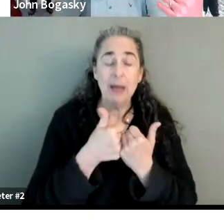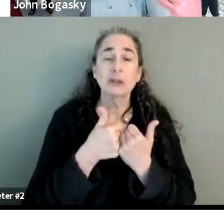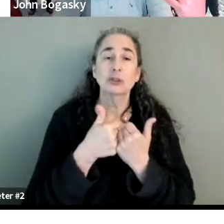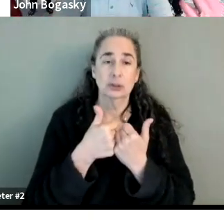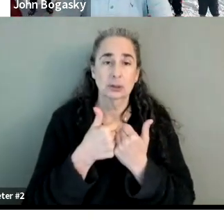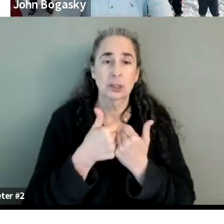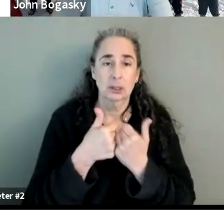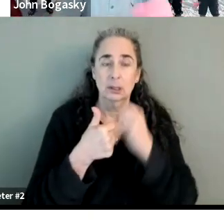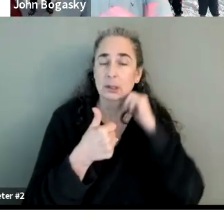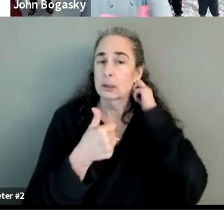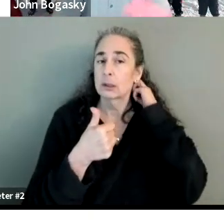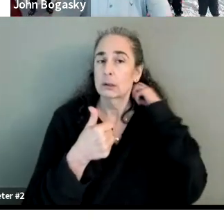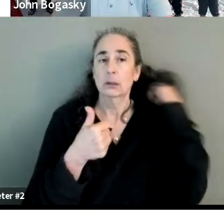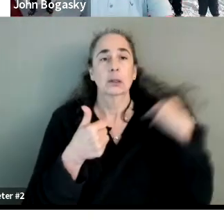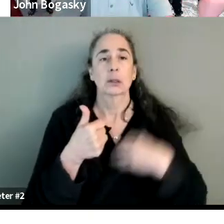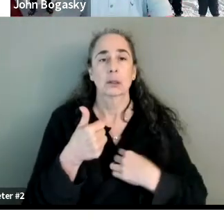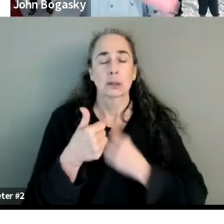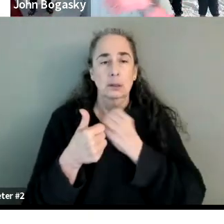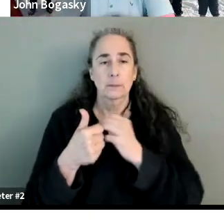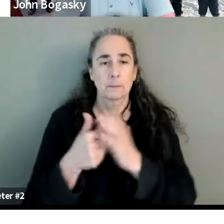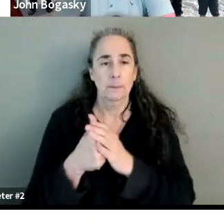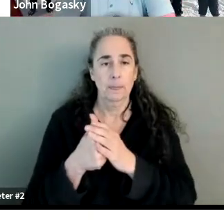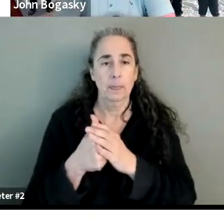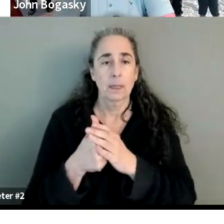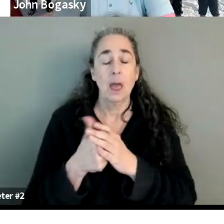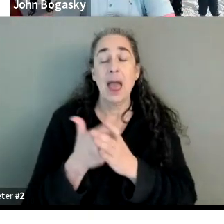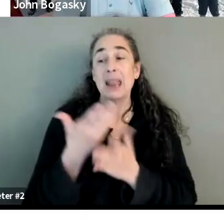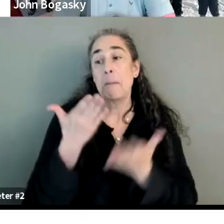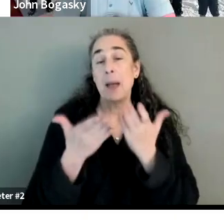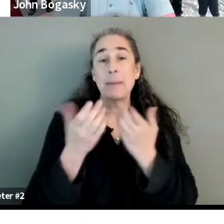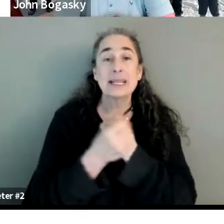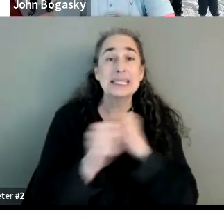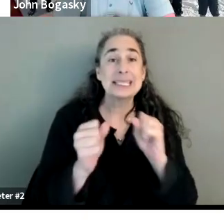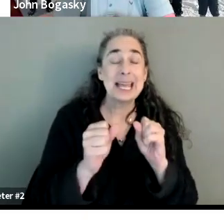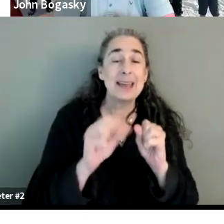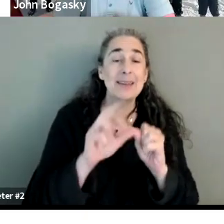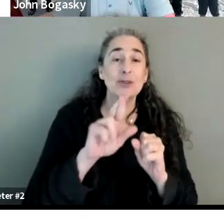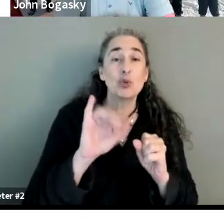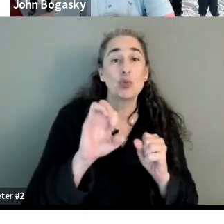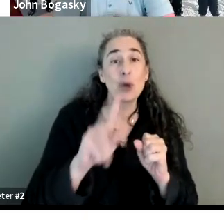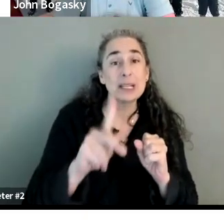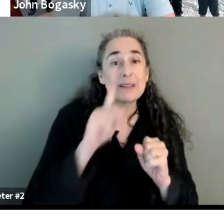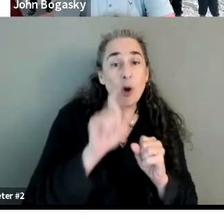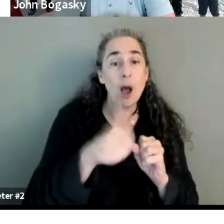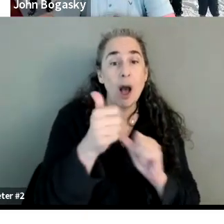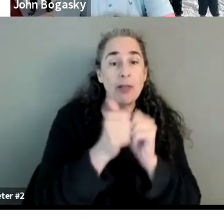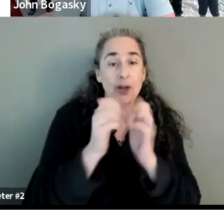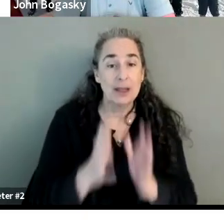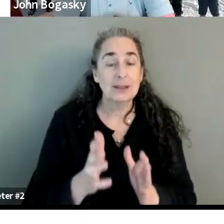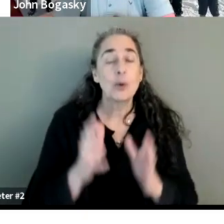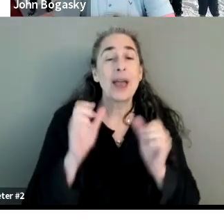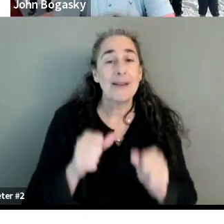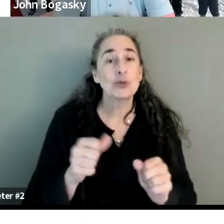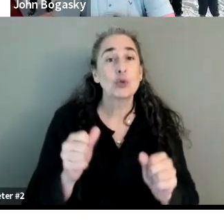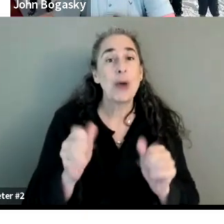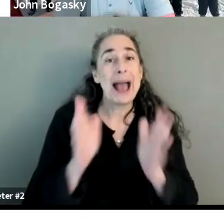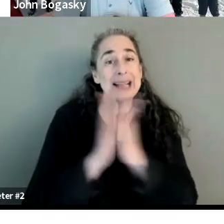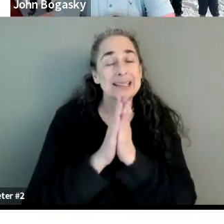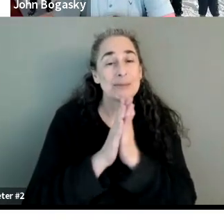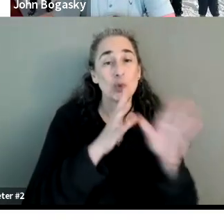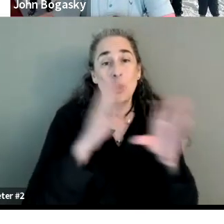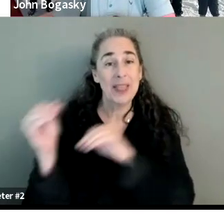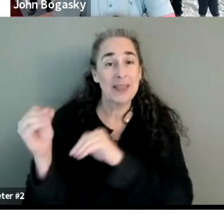who present a safety risk to other athletes that we've had to ask them to leave. That has happened. I don't want